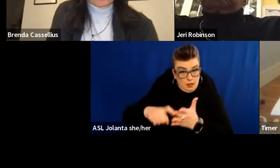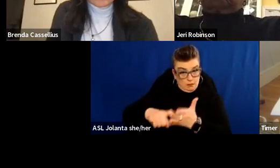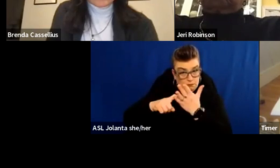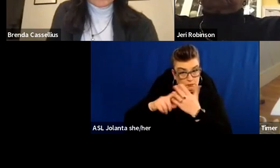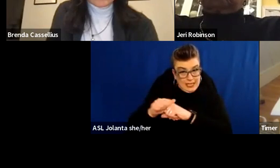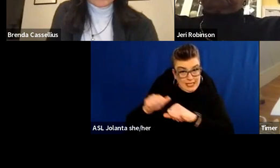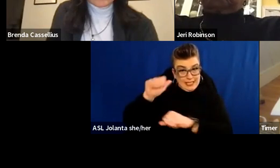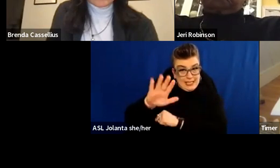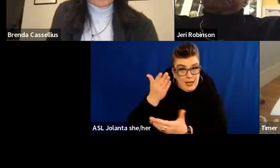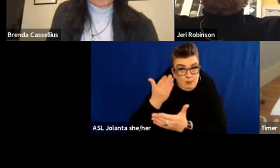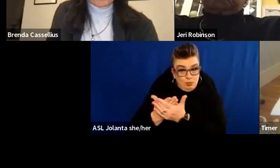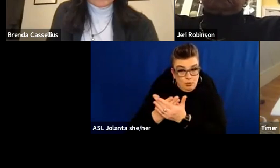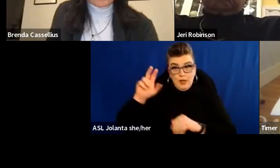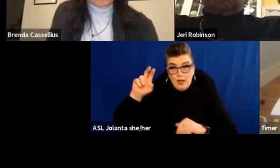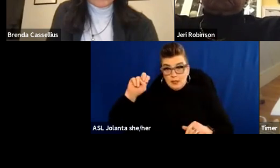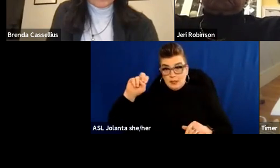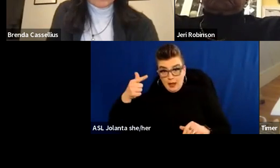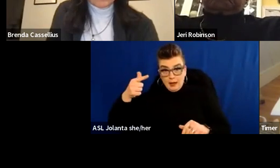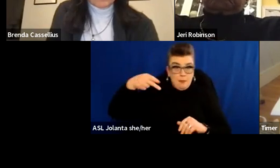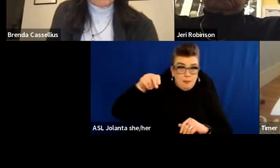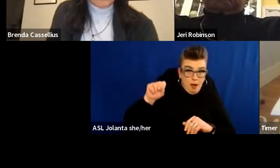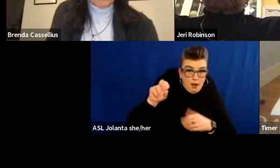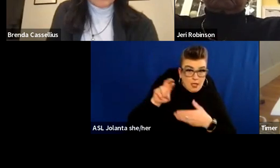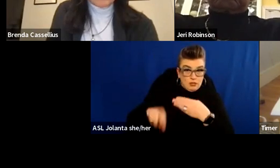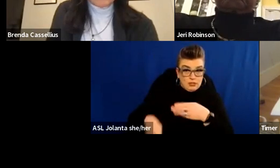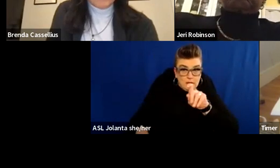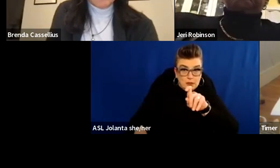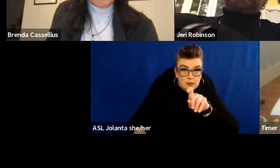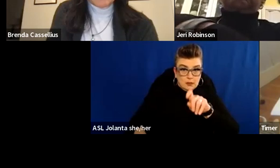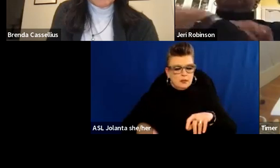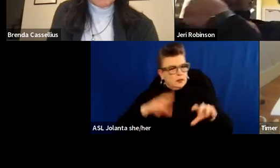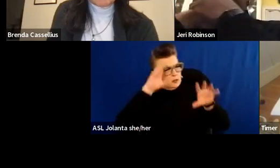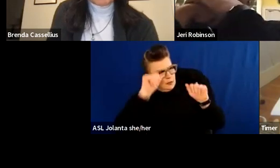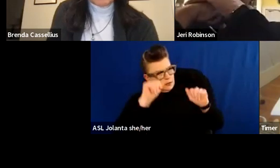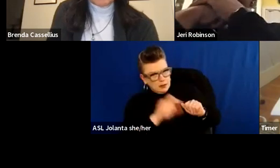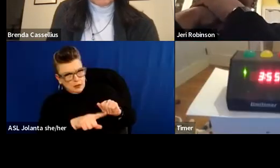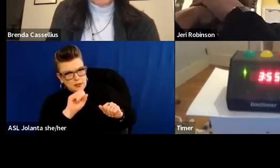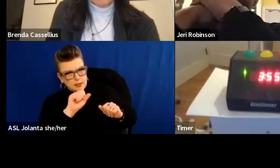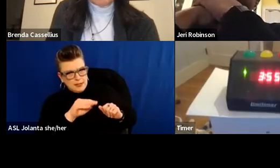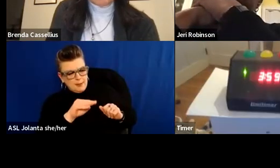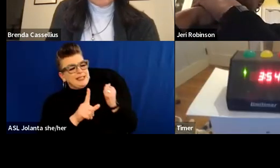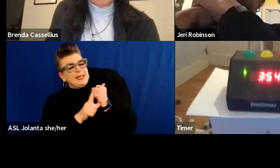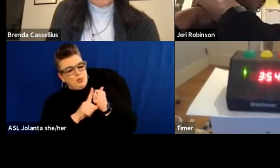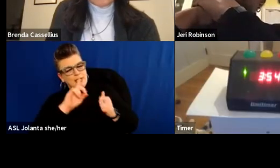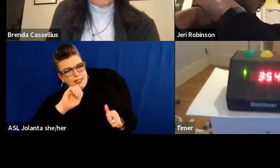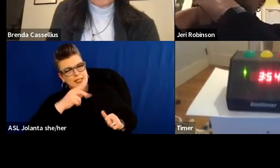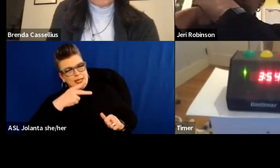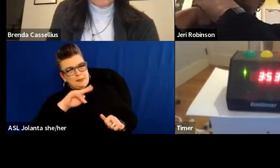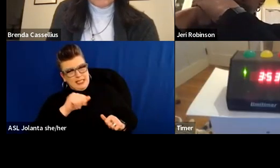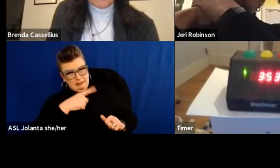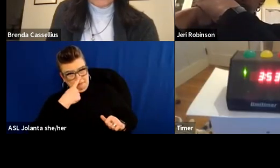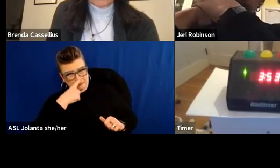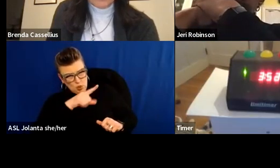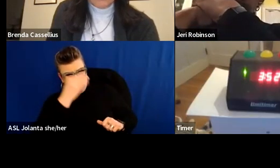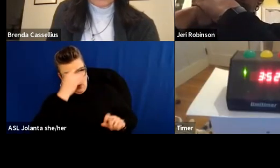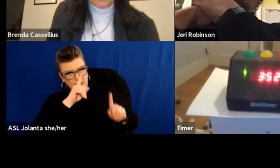of negative or positive results um uh sam deputy dipina do you